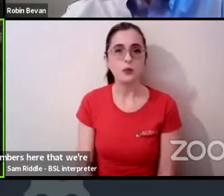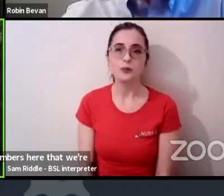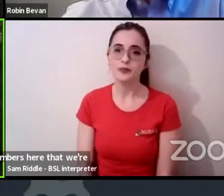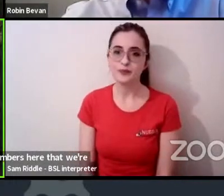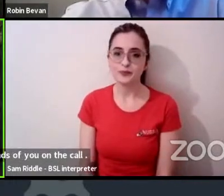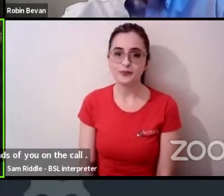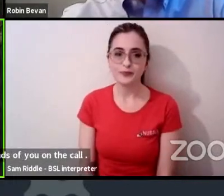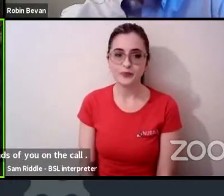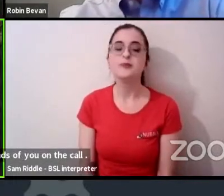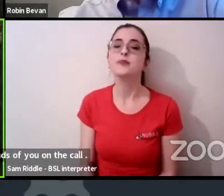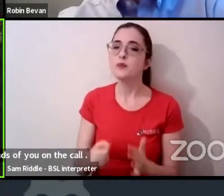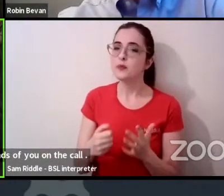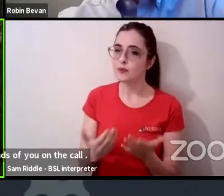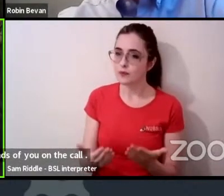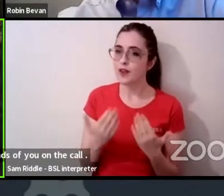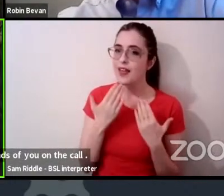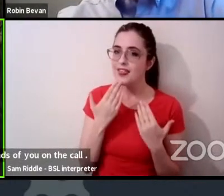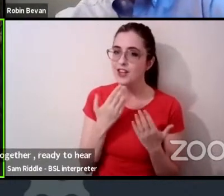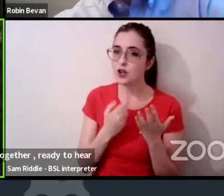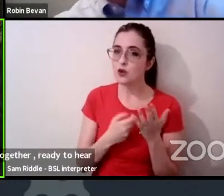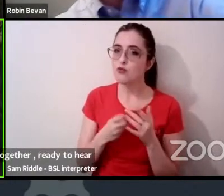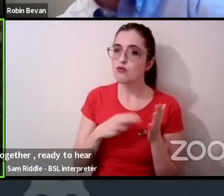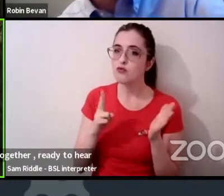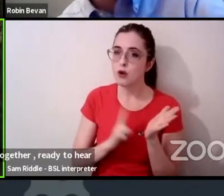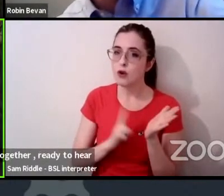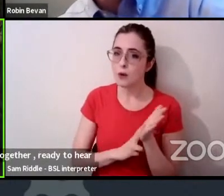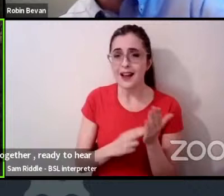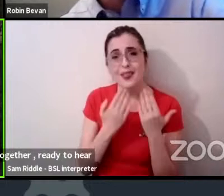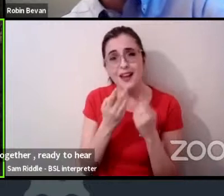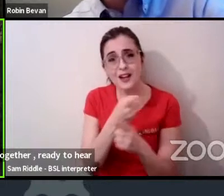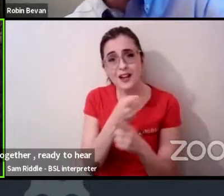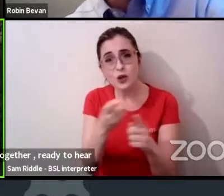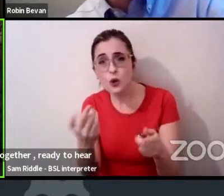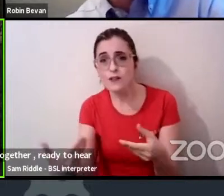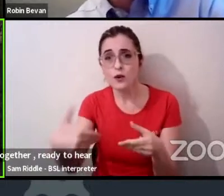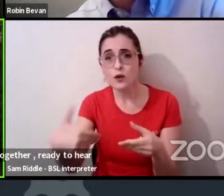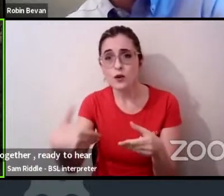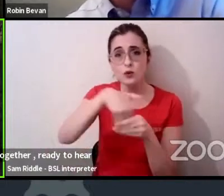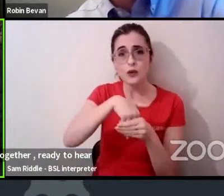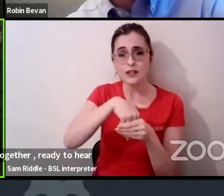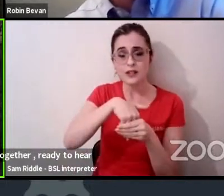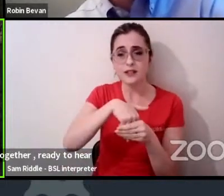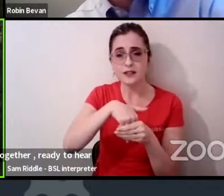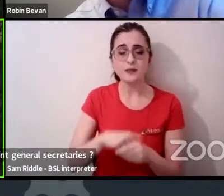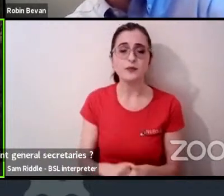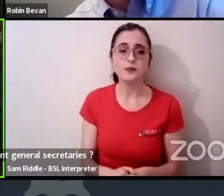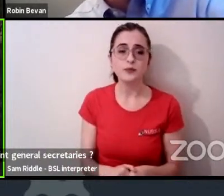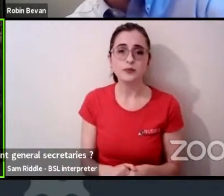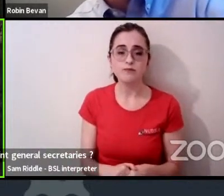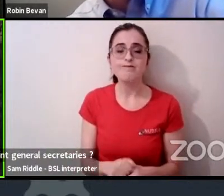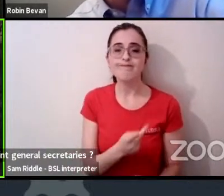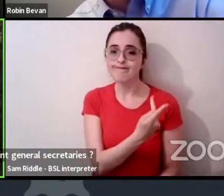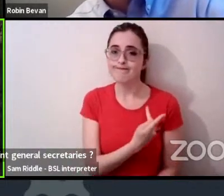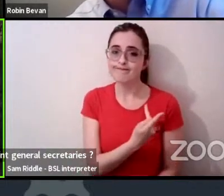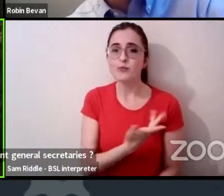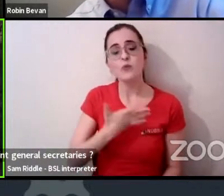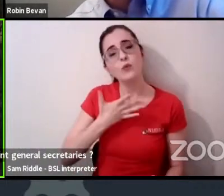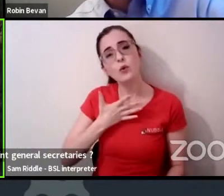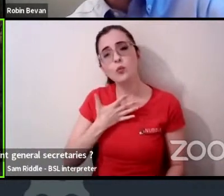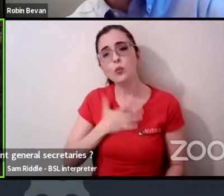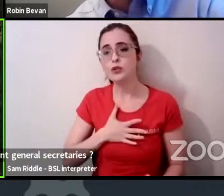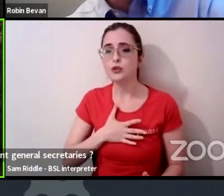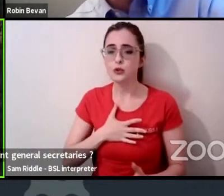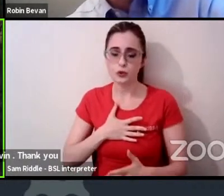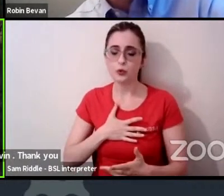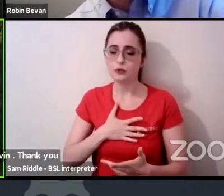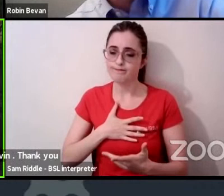Thank you, Robin. And thank you everyone on the call for joining us tonight. Mary and I want to use our time with you this